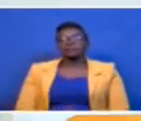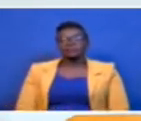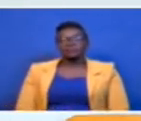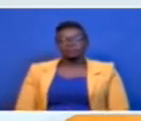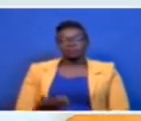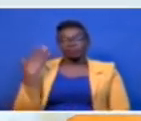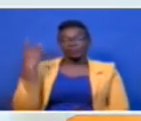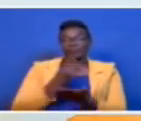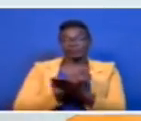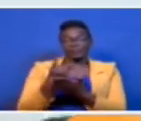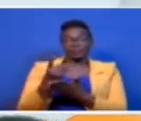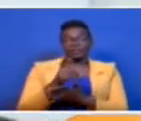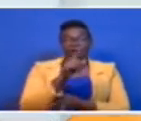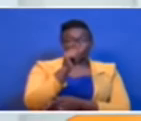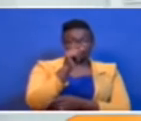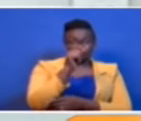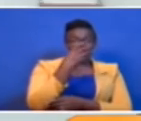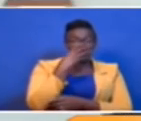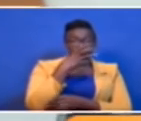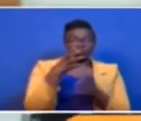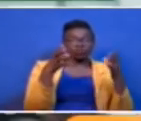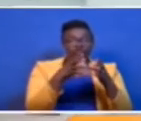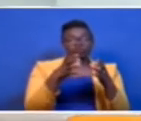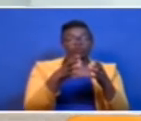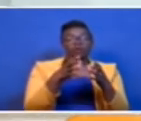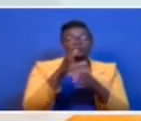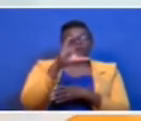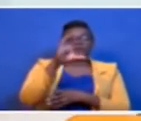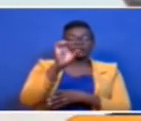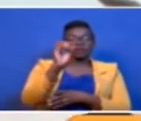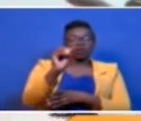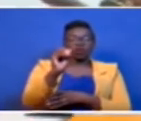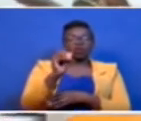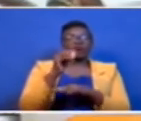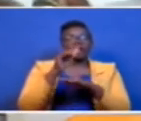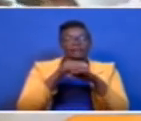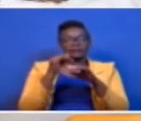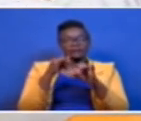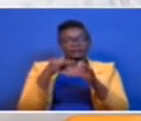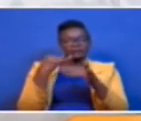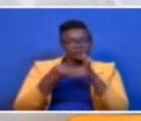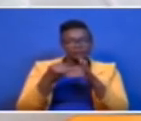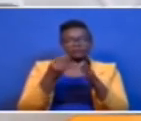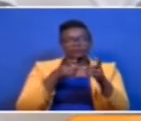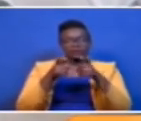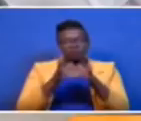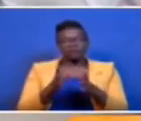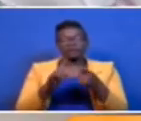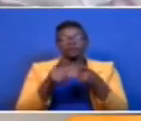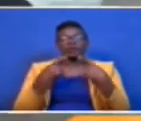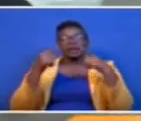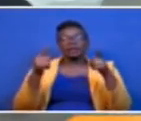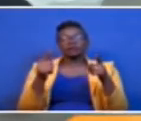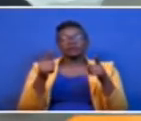Last week, Telkom CEO Aldo Marus called for the industry regulator to declare the listed telco a